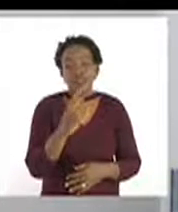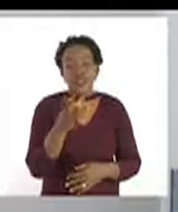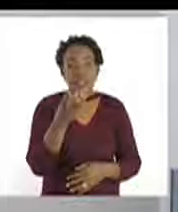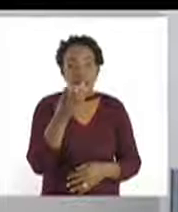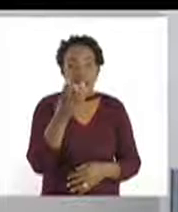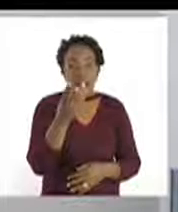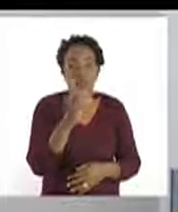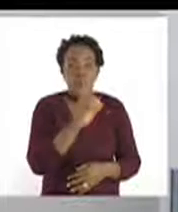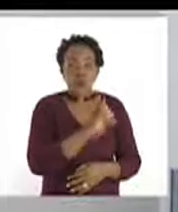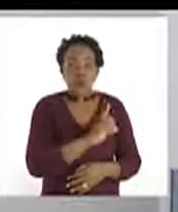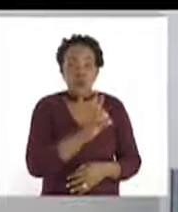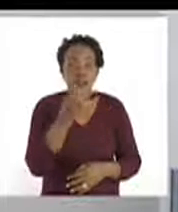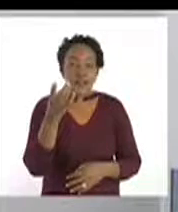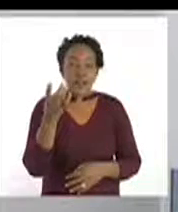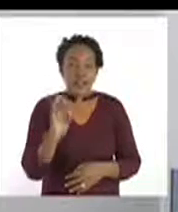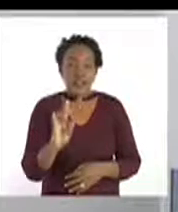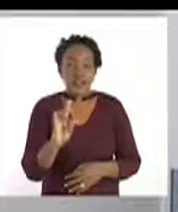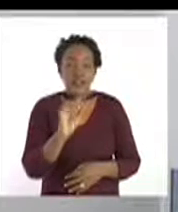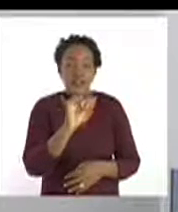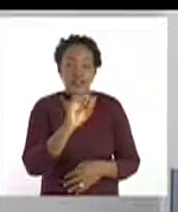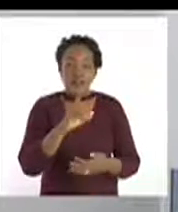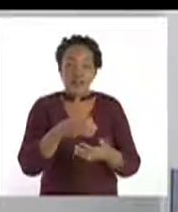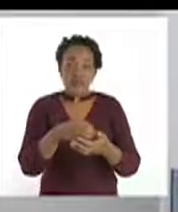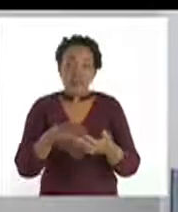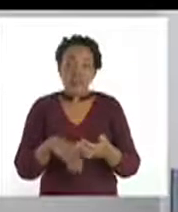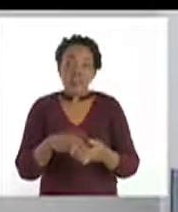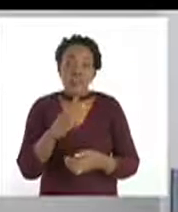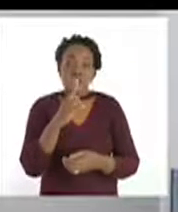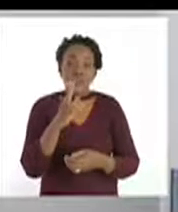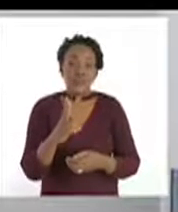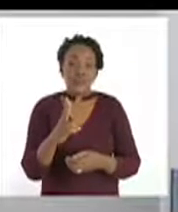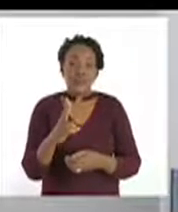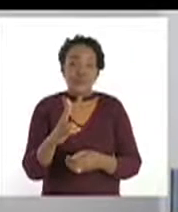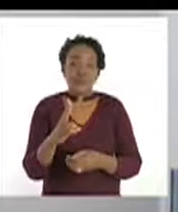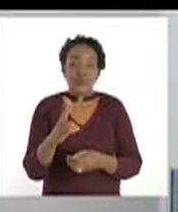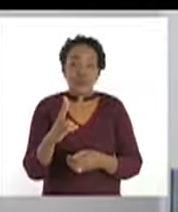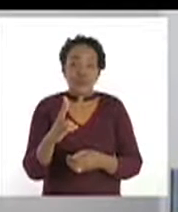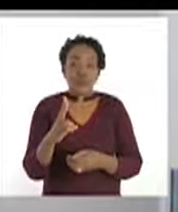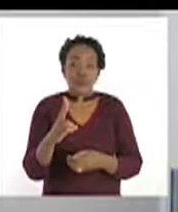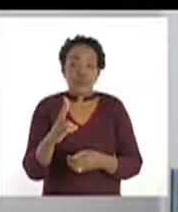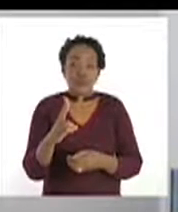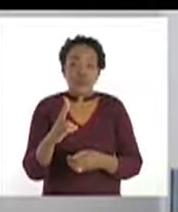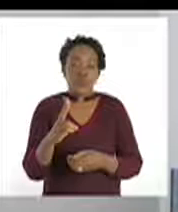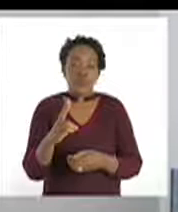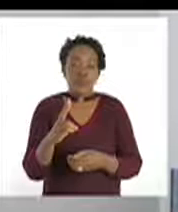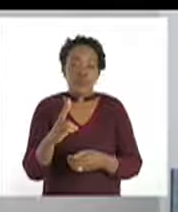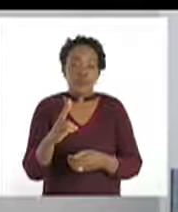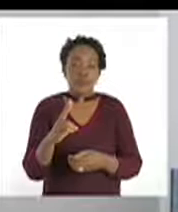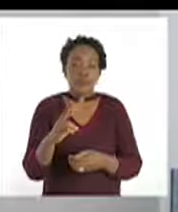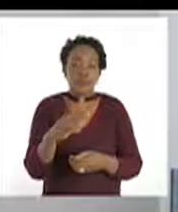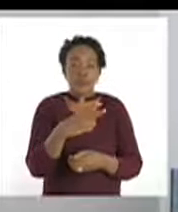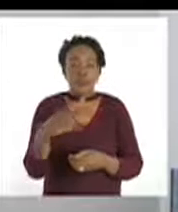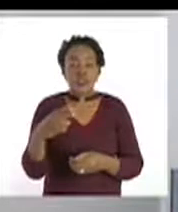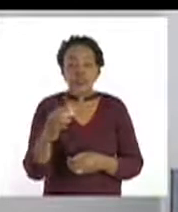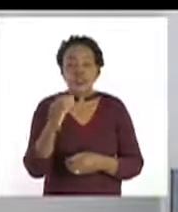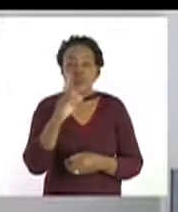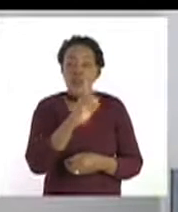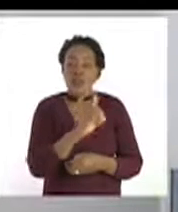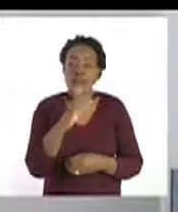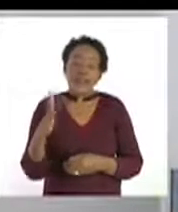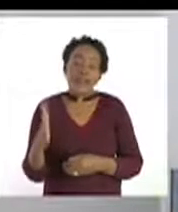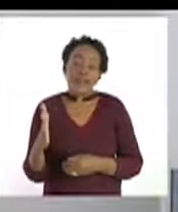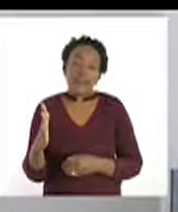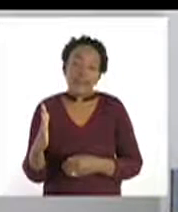minus 2 equals to 15. Okay. Let